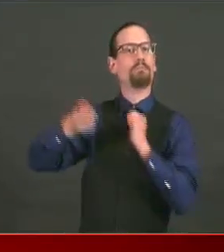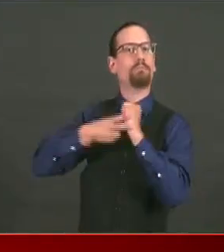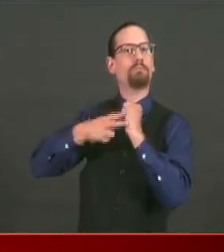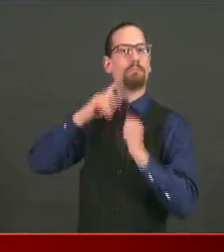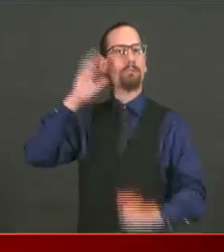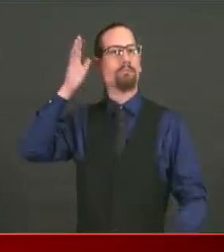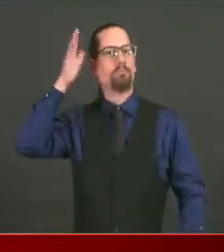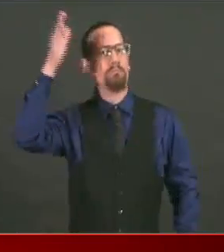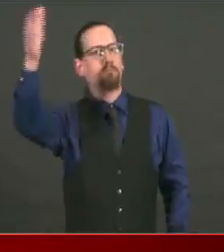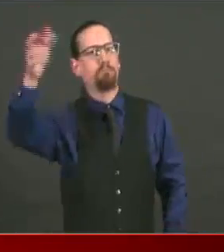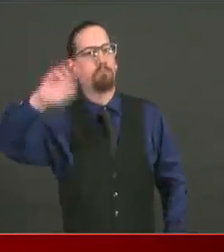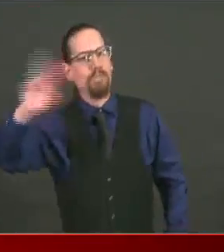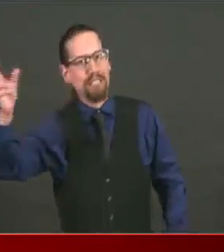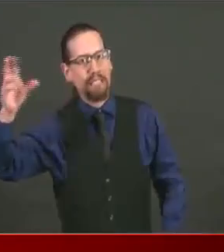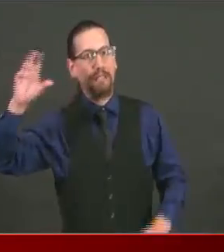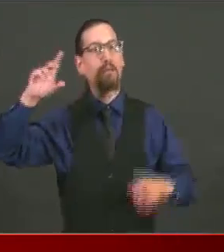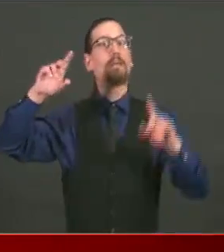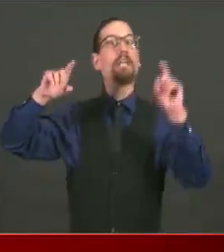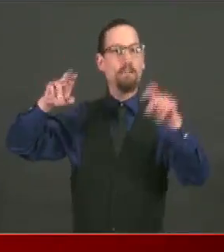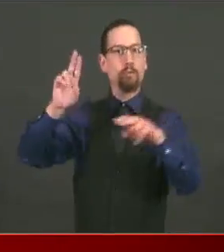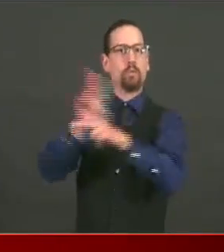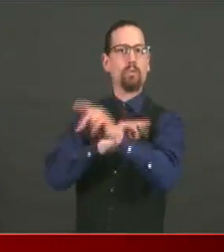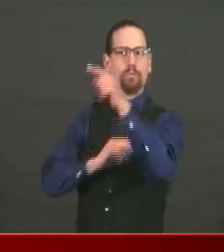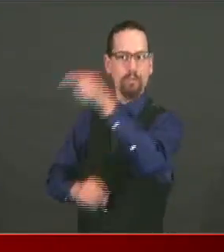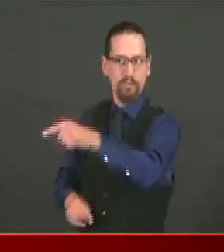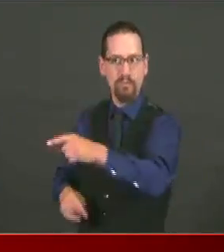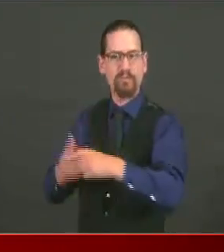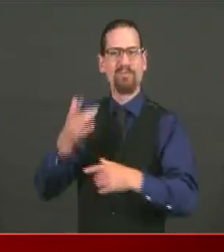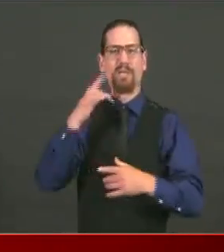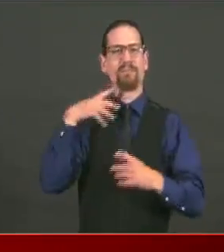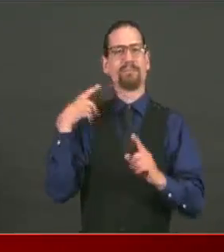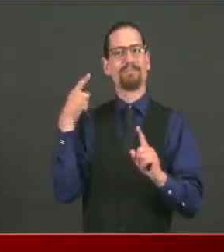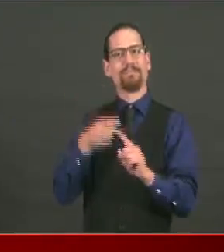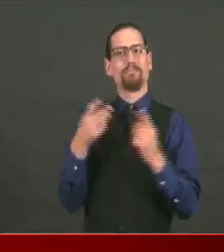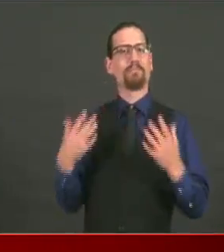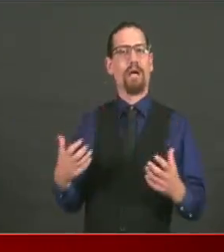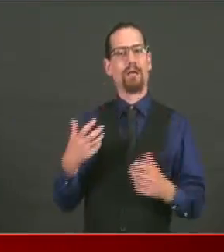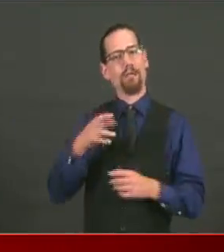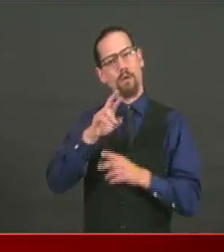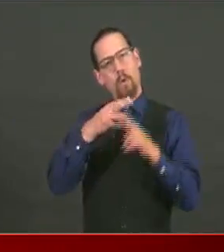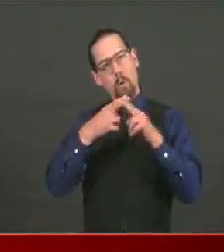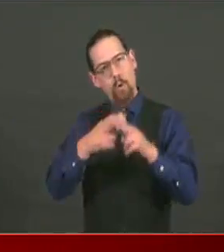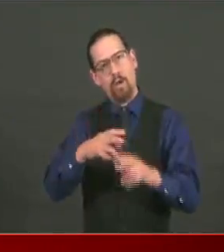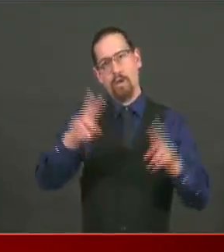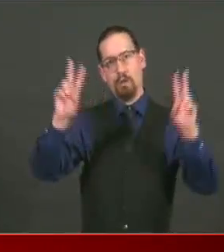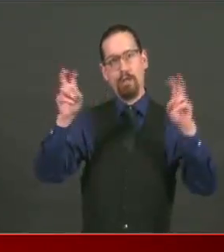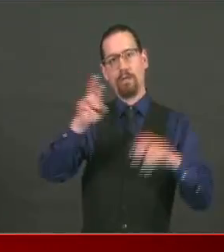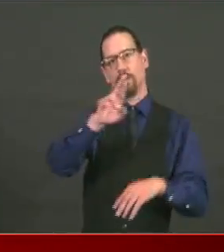Island and standing our economy back up in a way that's more resilient, innovative, and equal.